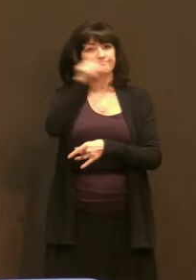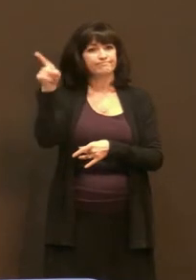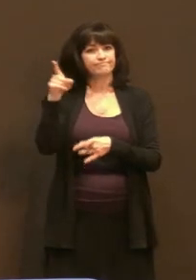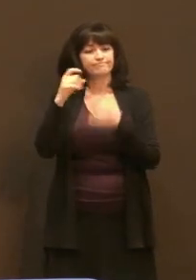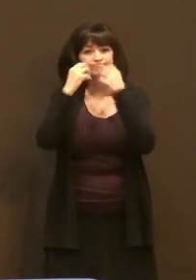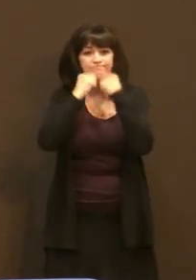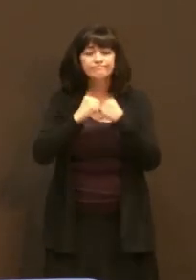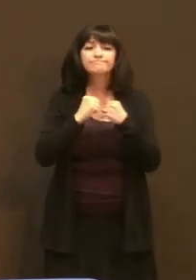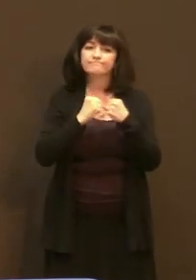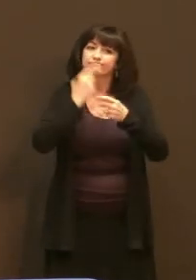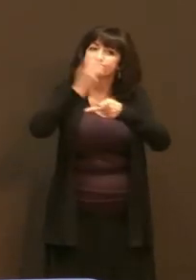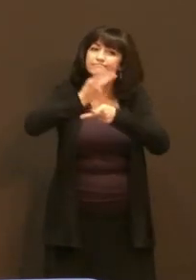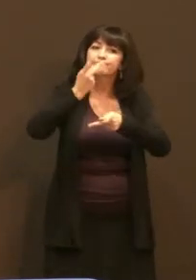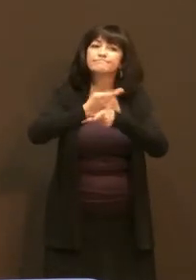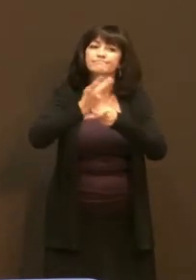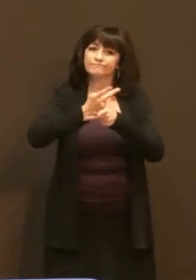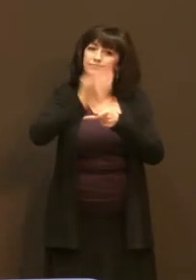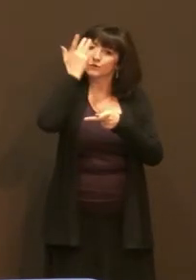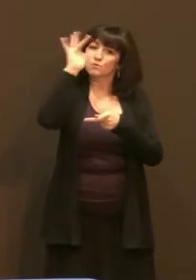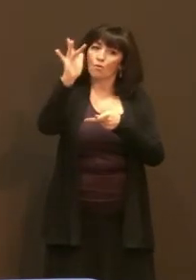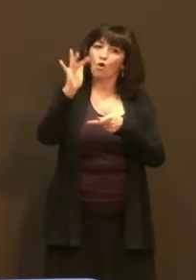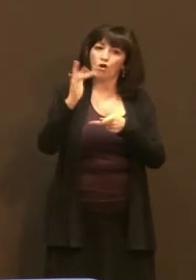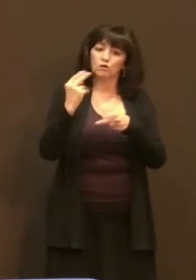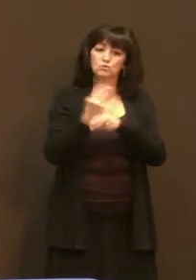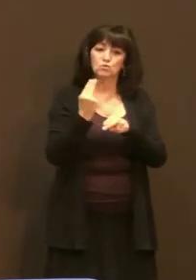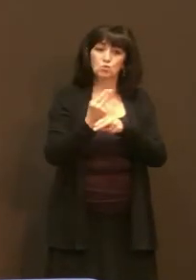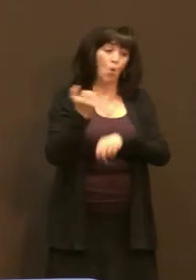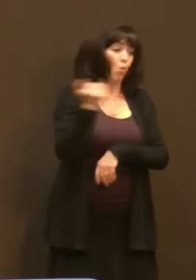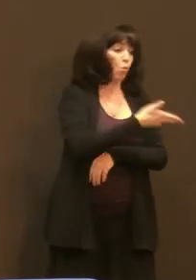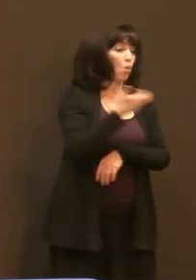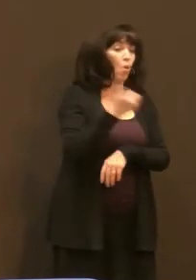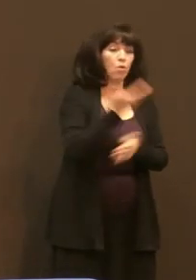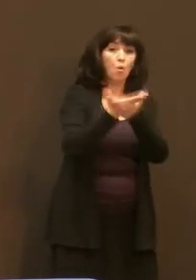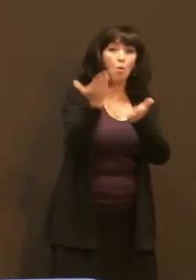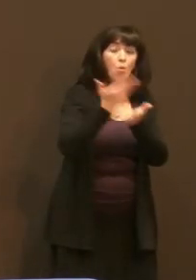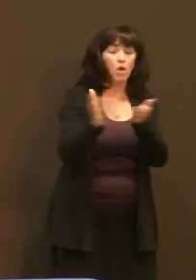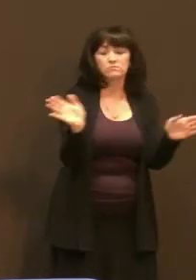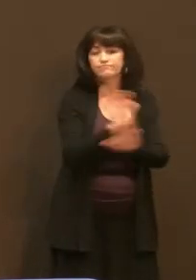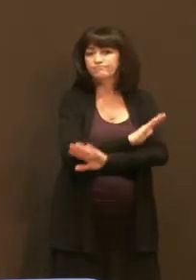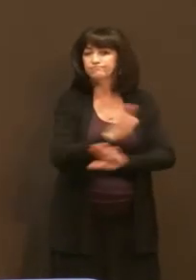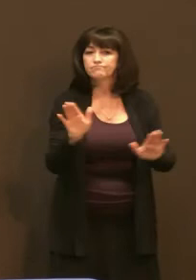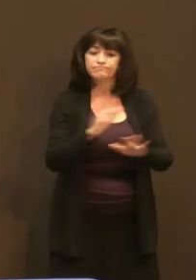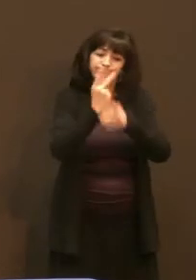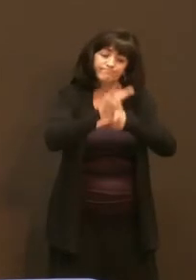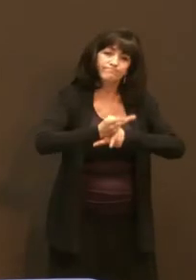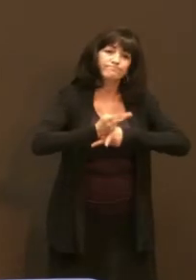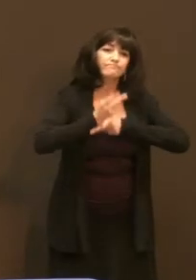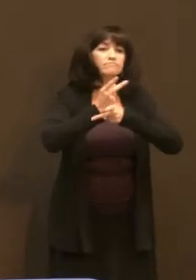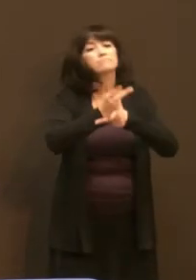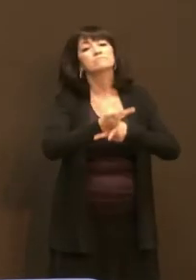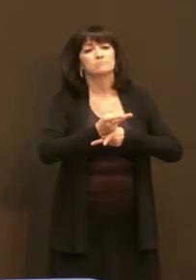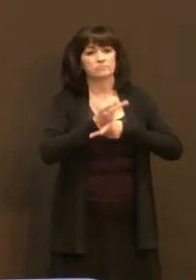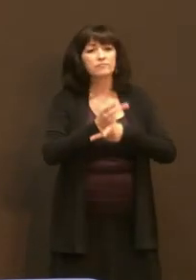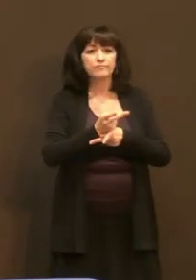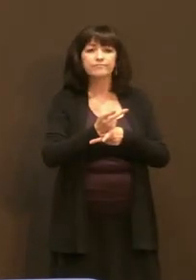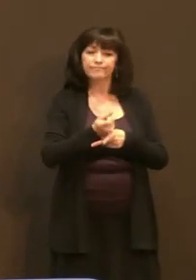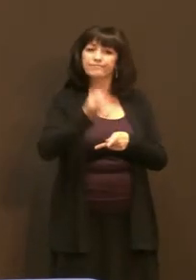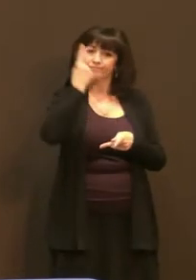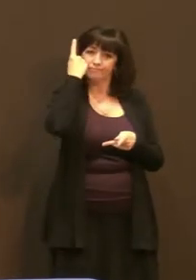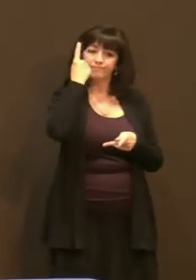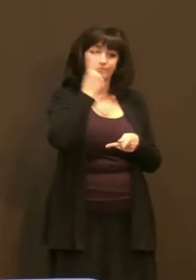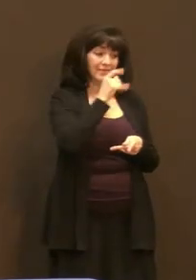use it smartly. And we know as these case numbers go up, there's a high probability that the PPE burn rate is going to increase as